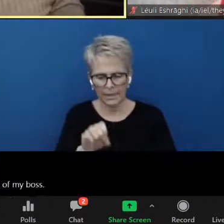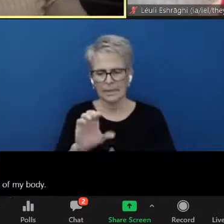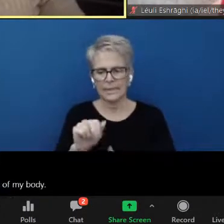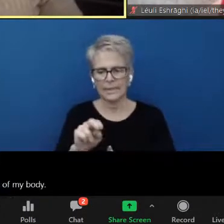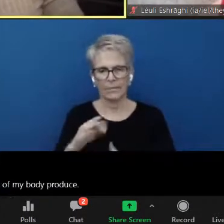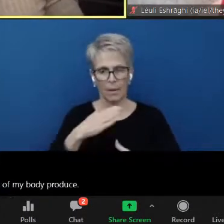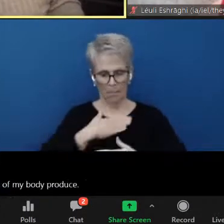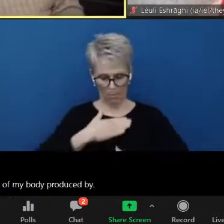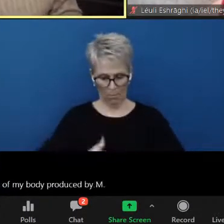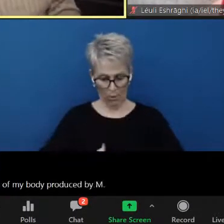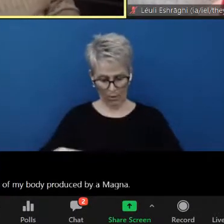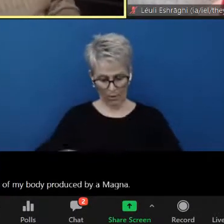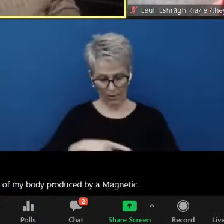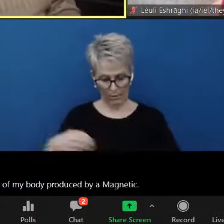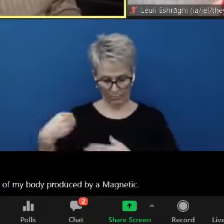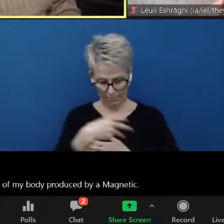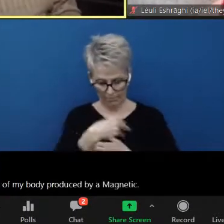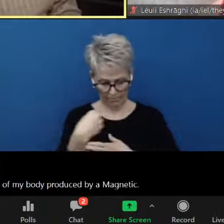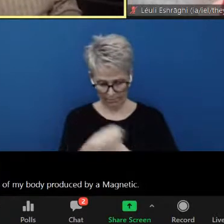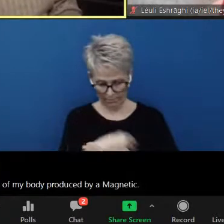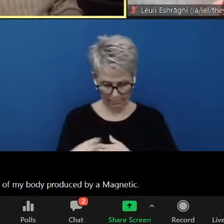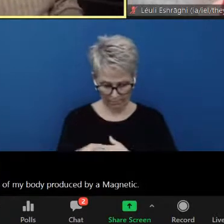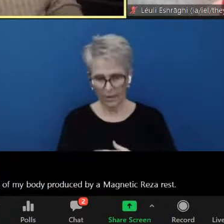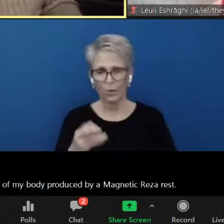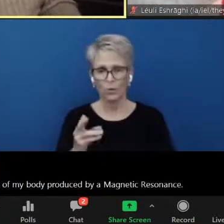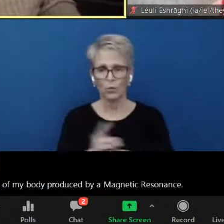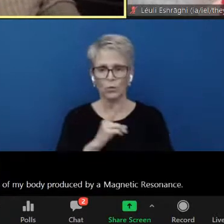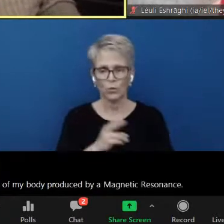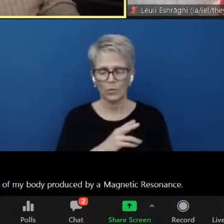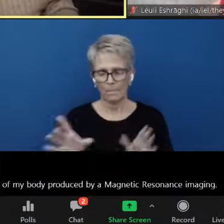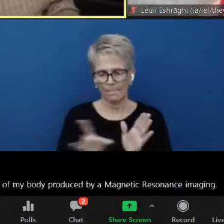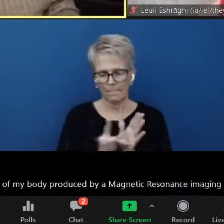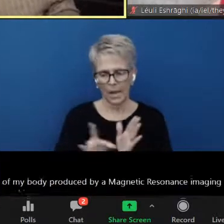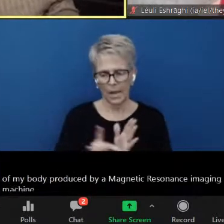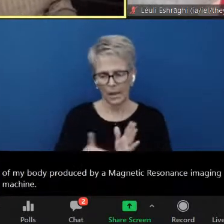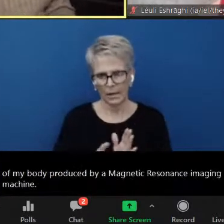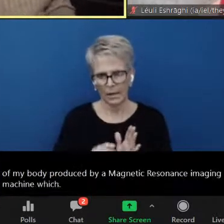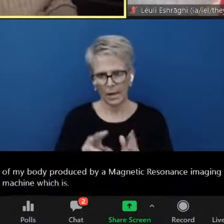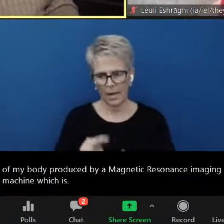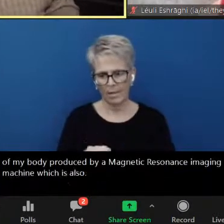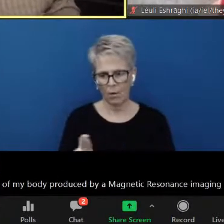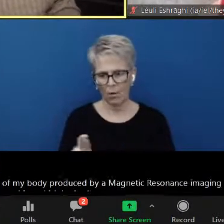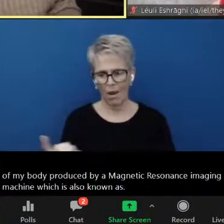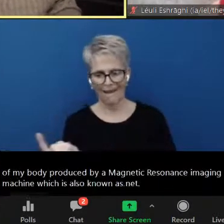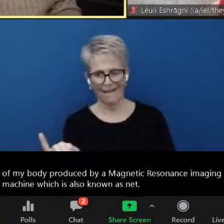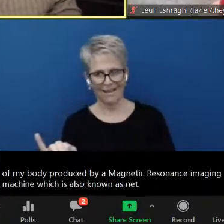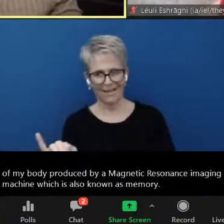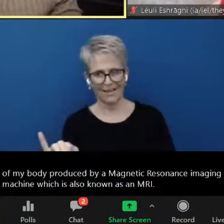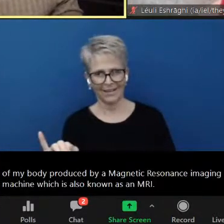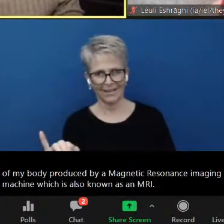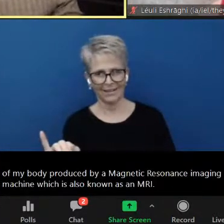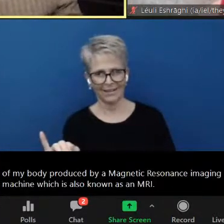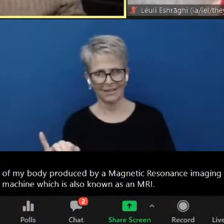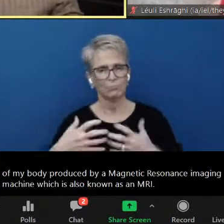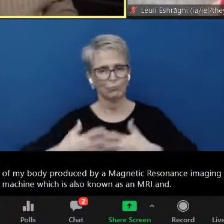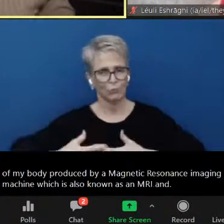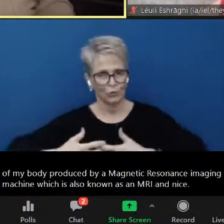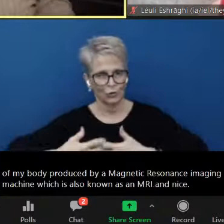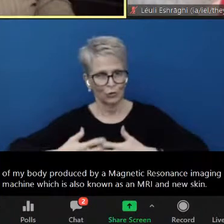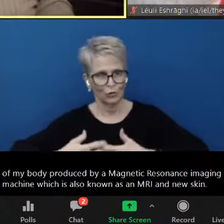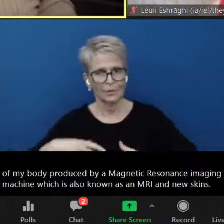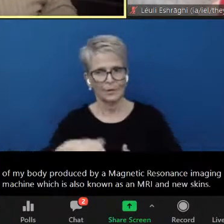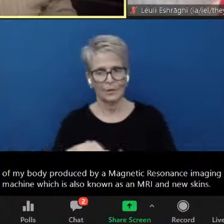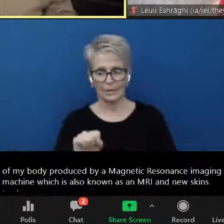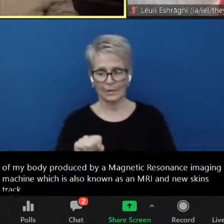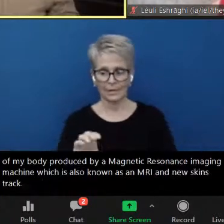body produced by a magnetic resonance imaging machine, which is also known as an MRI. And these